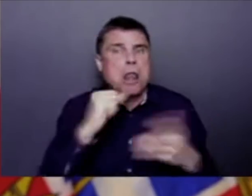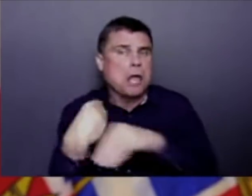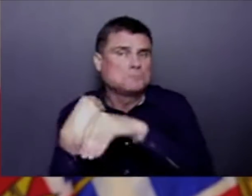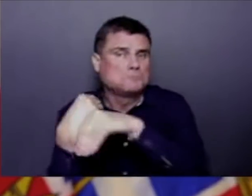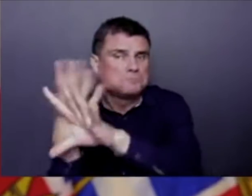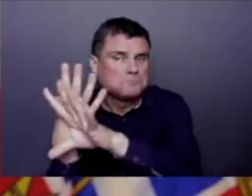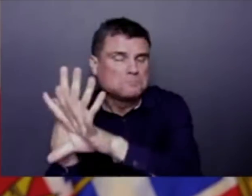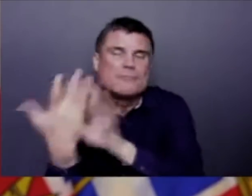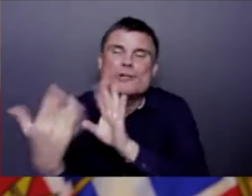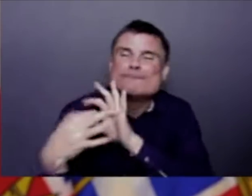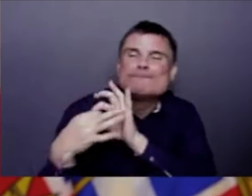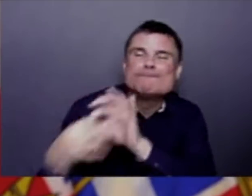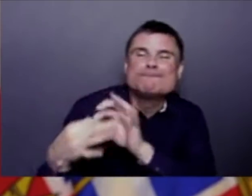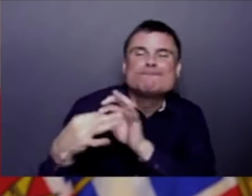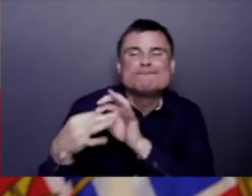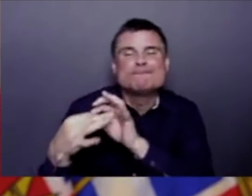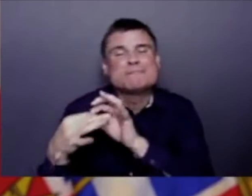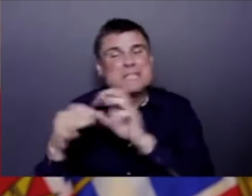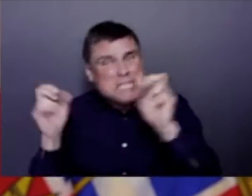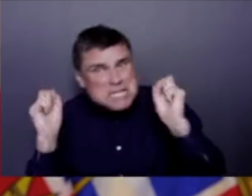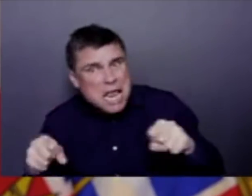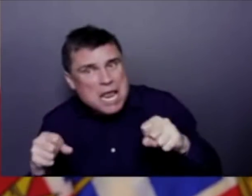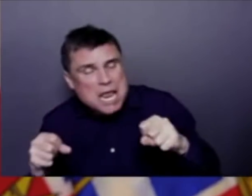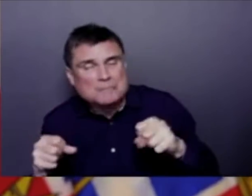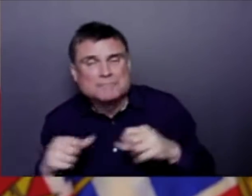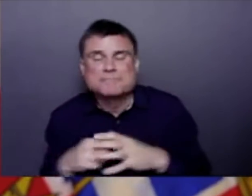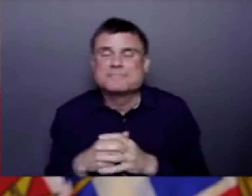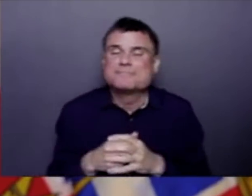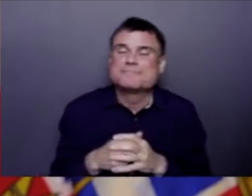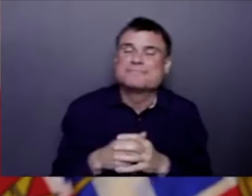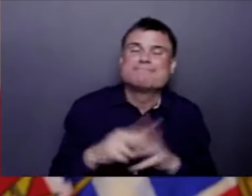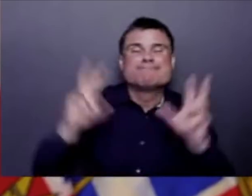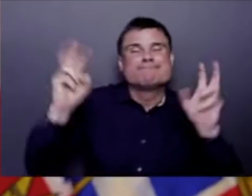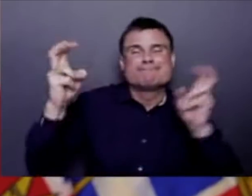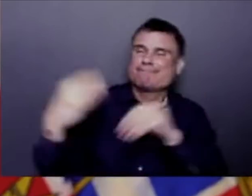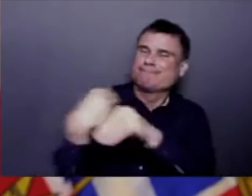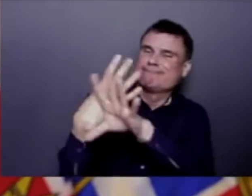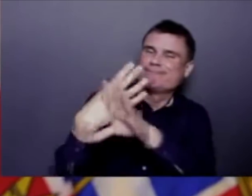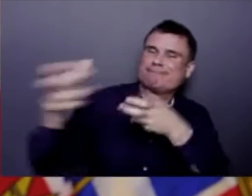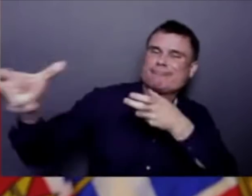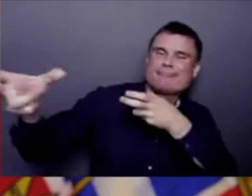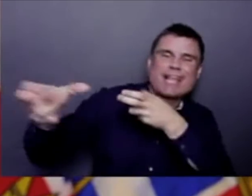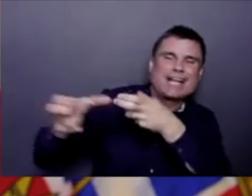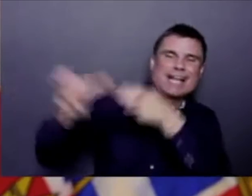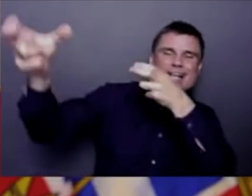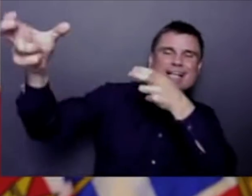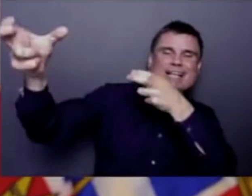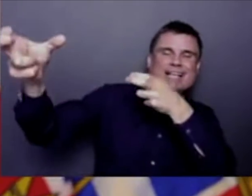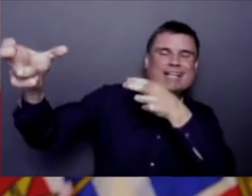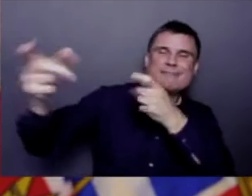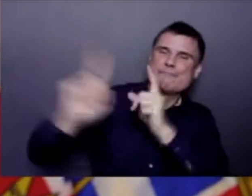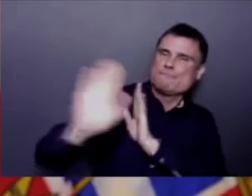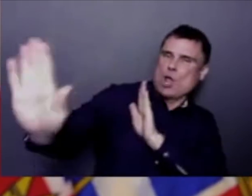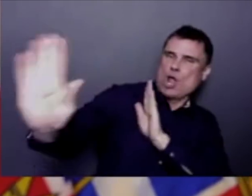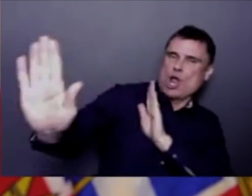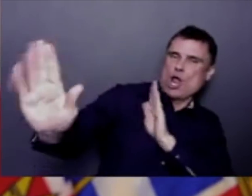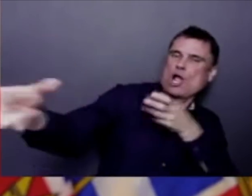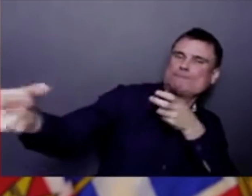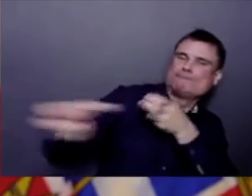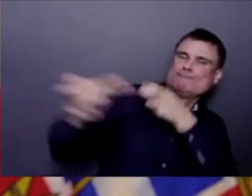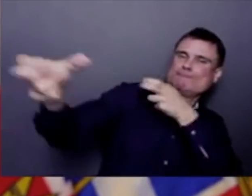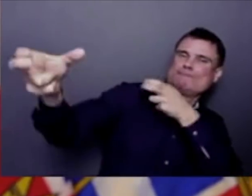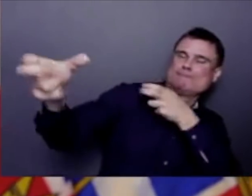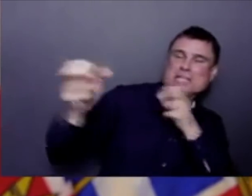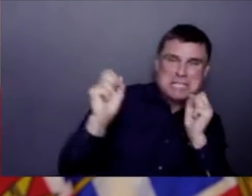enter 2021 positioned to immunize people who are most at risk and to get us through this